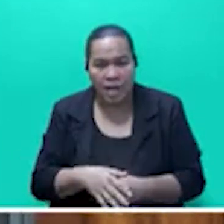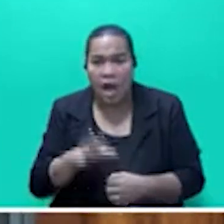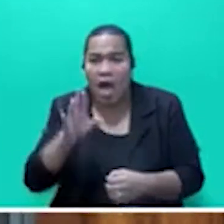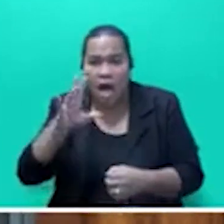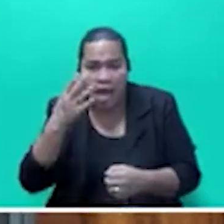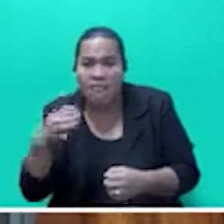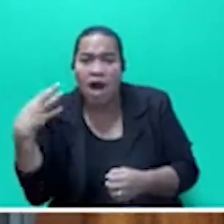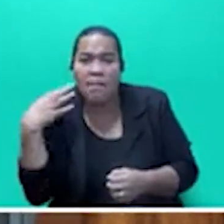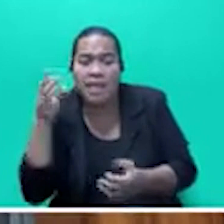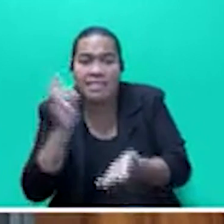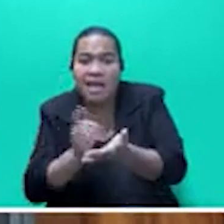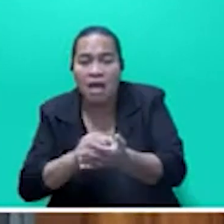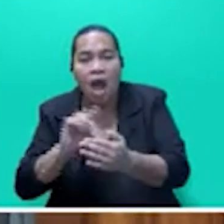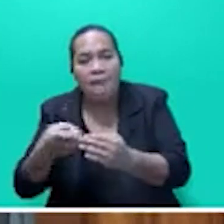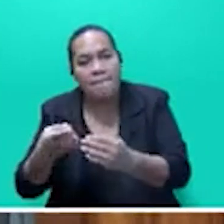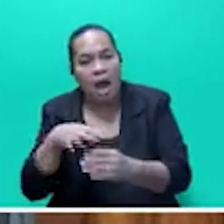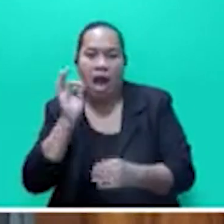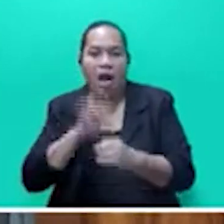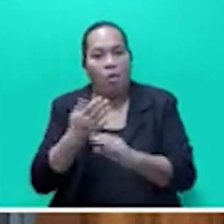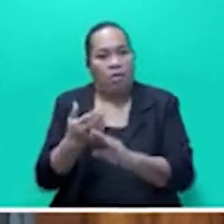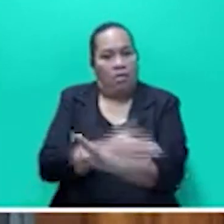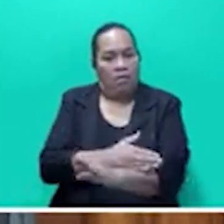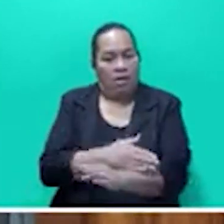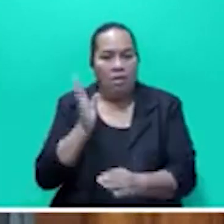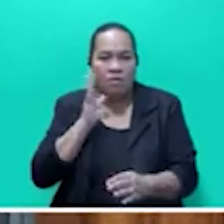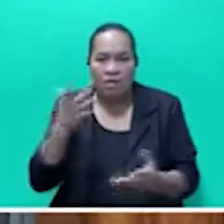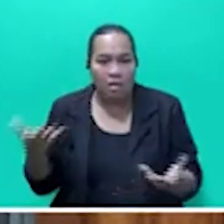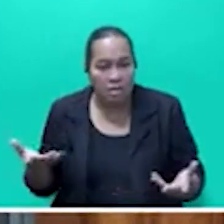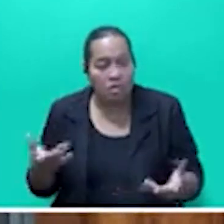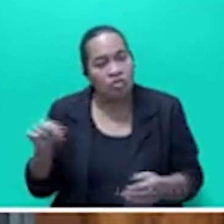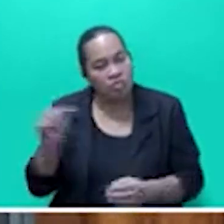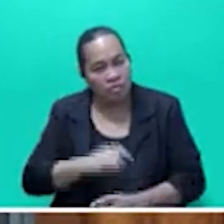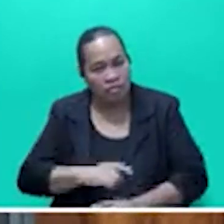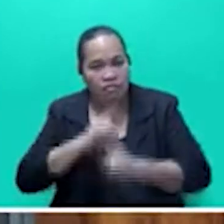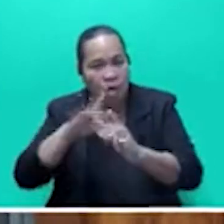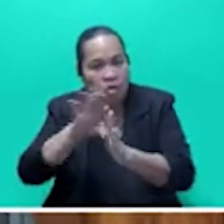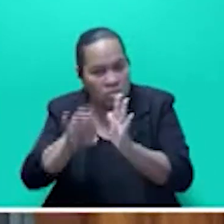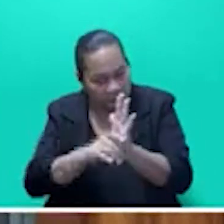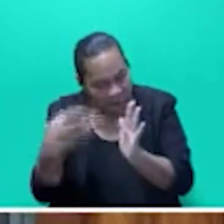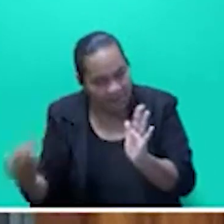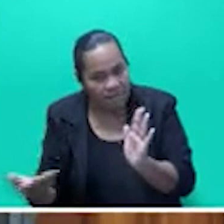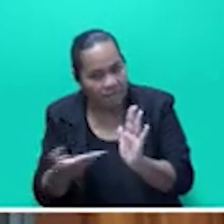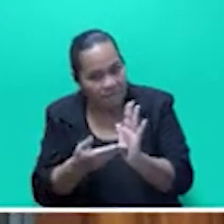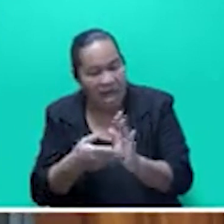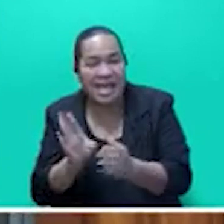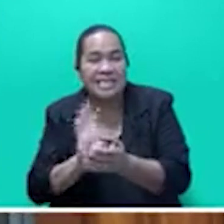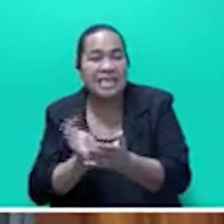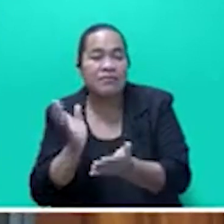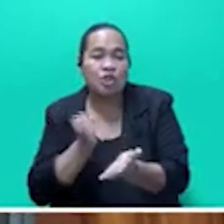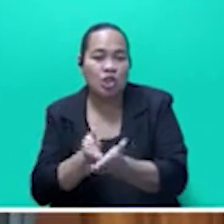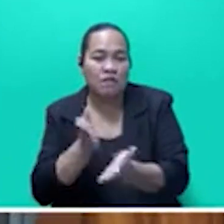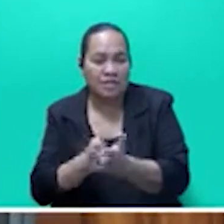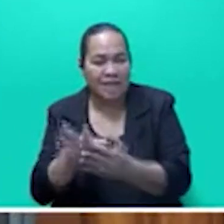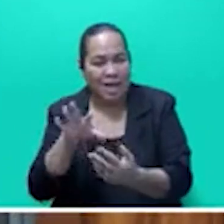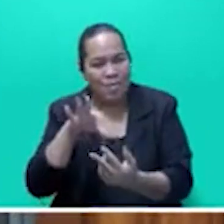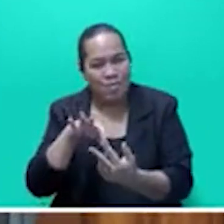that. The new Fijian government has not followed Section 123 of the Constitution in these civil service appointments,